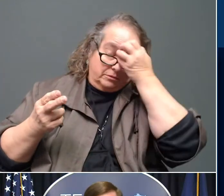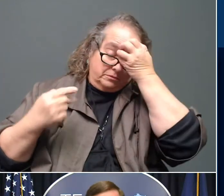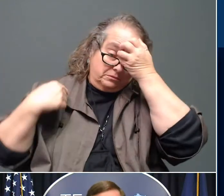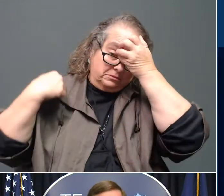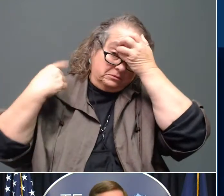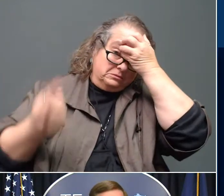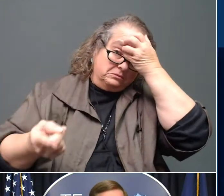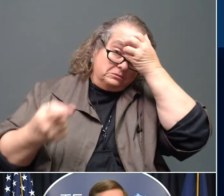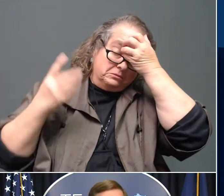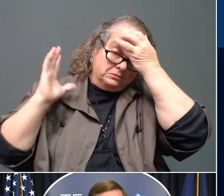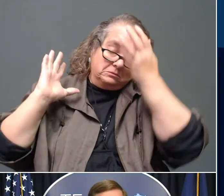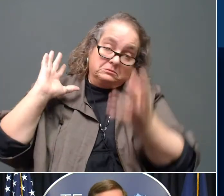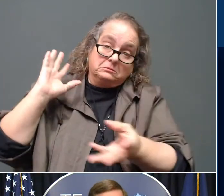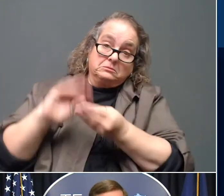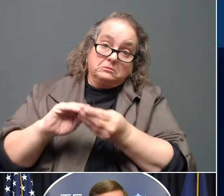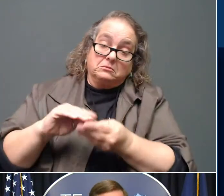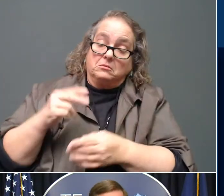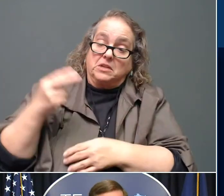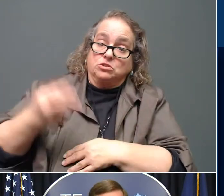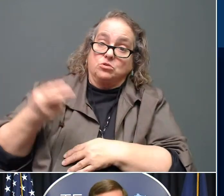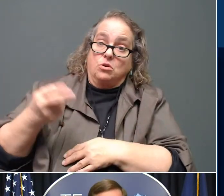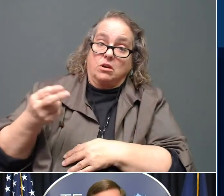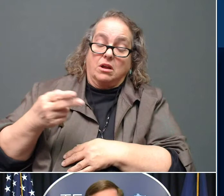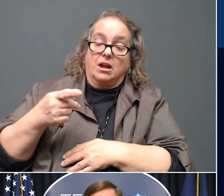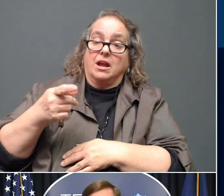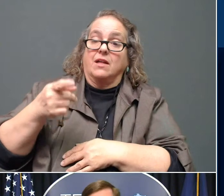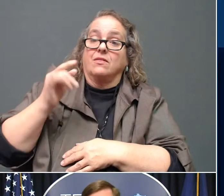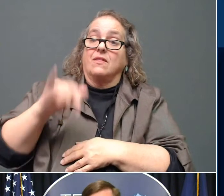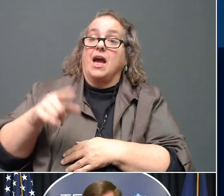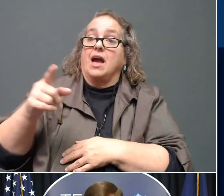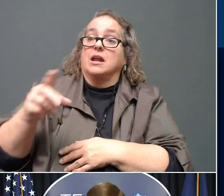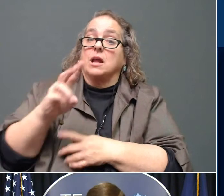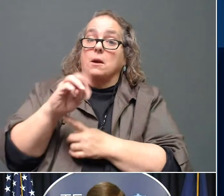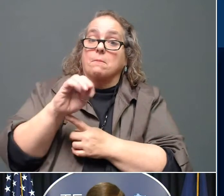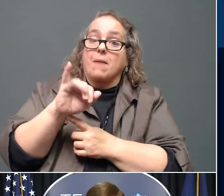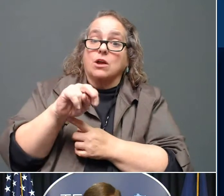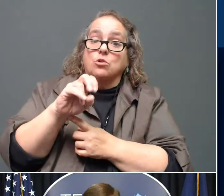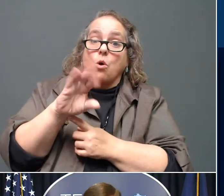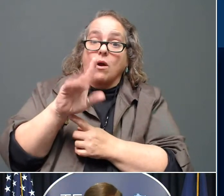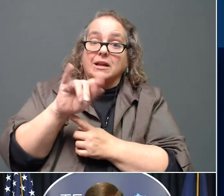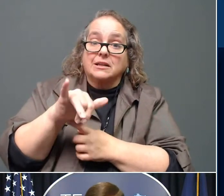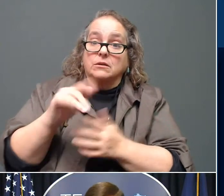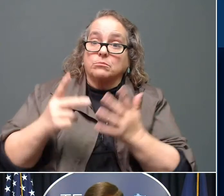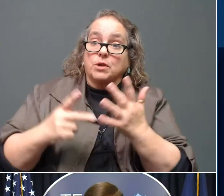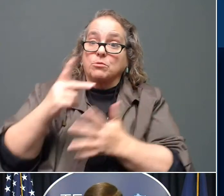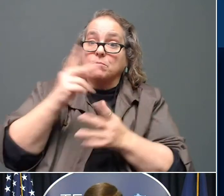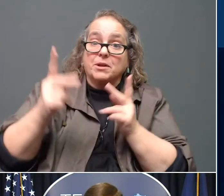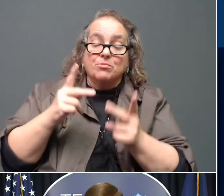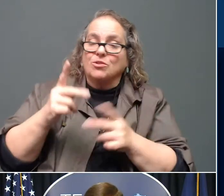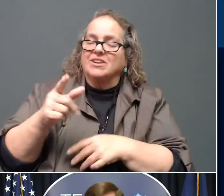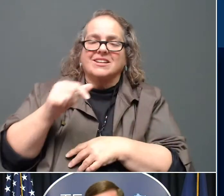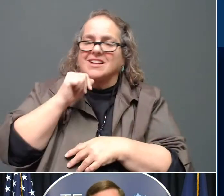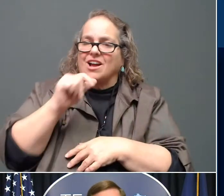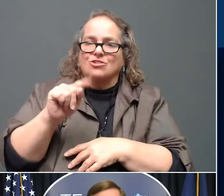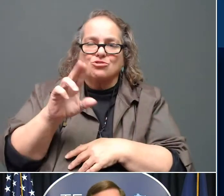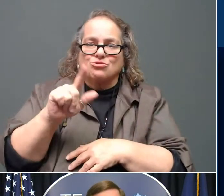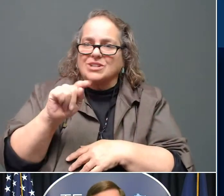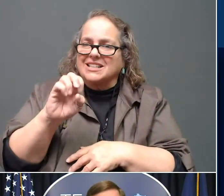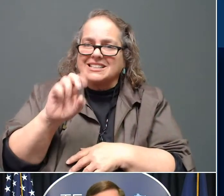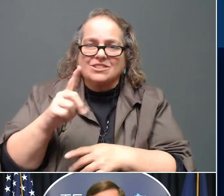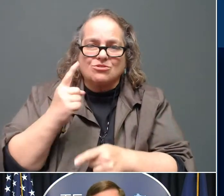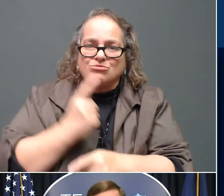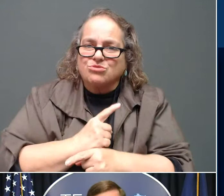and minority populations haven't been treated right in the past when it comes to vaccines or even experimentation. This is